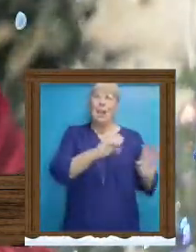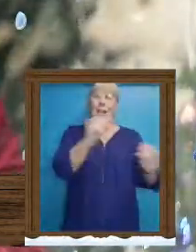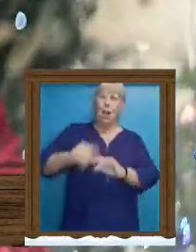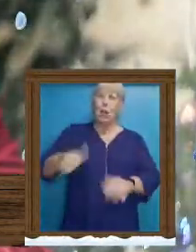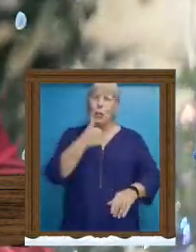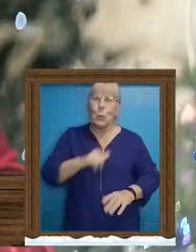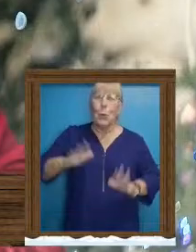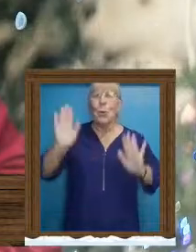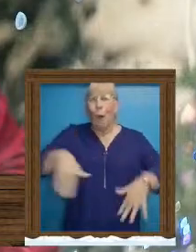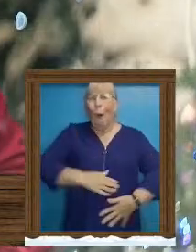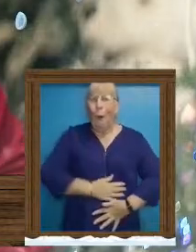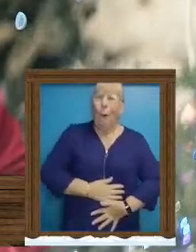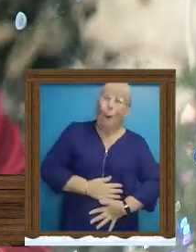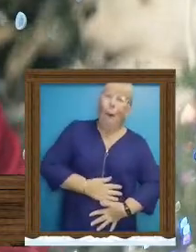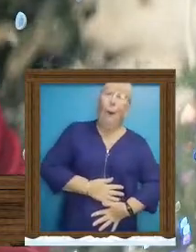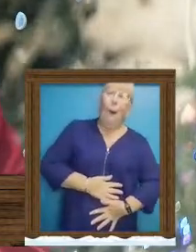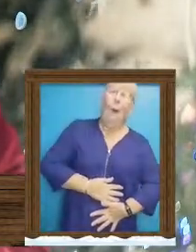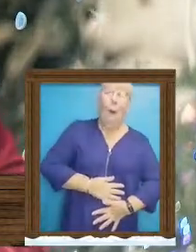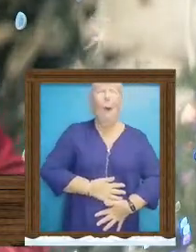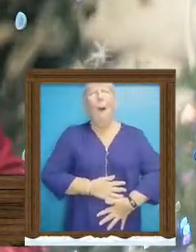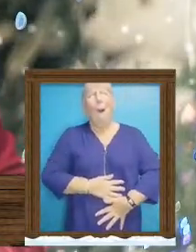dust.